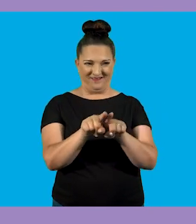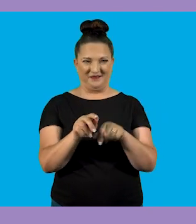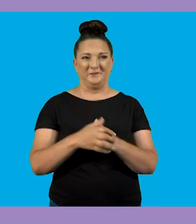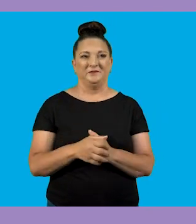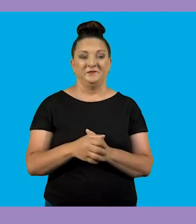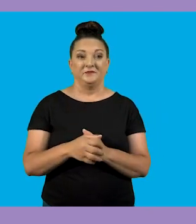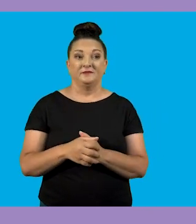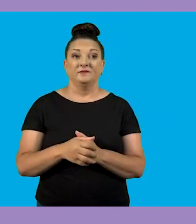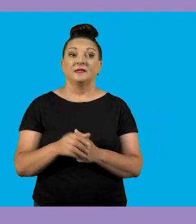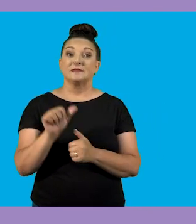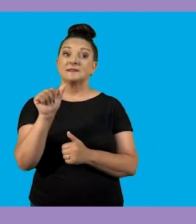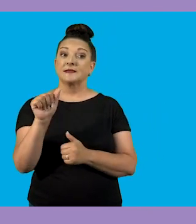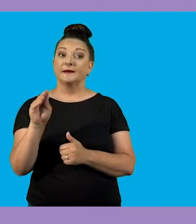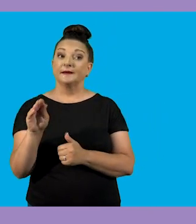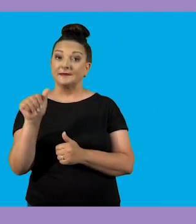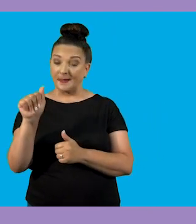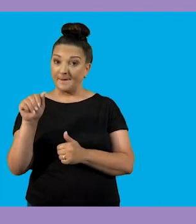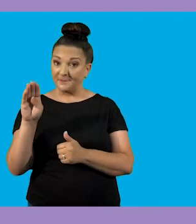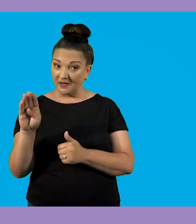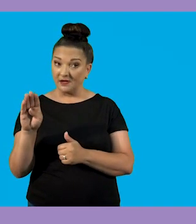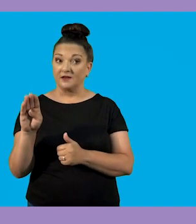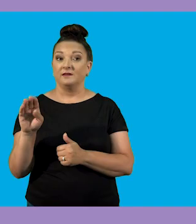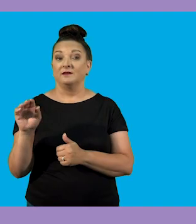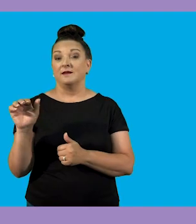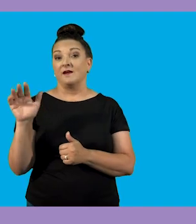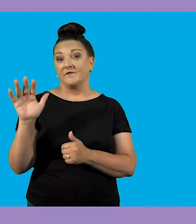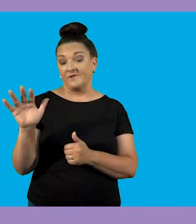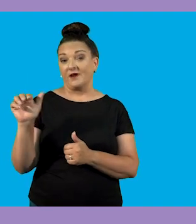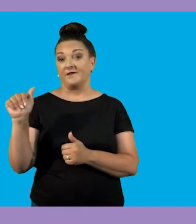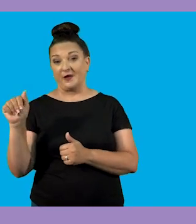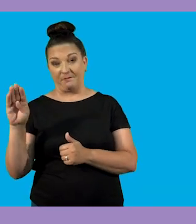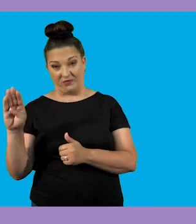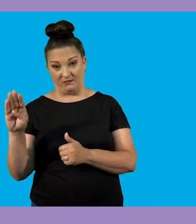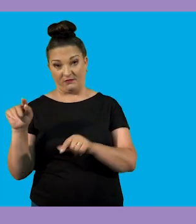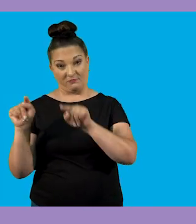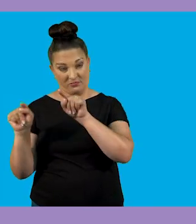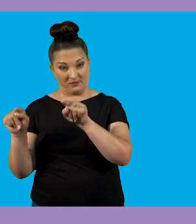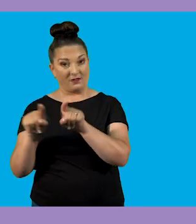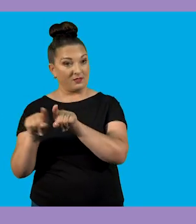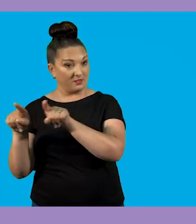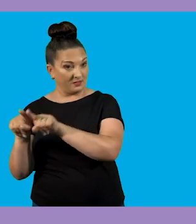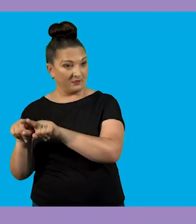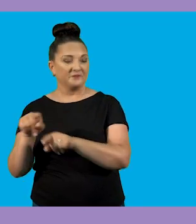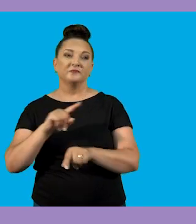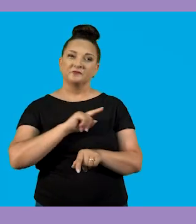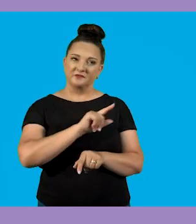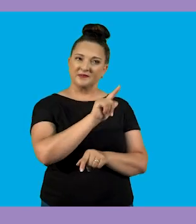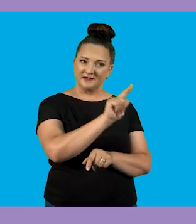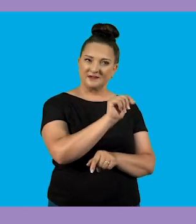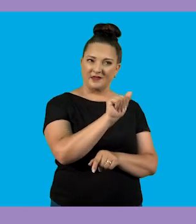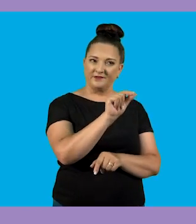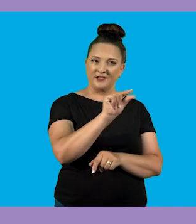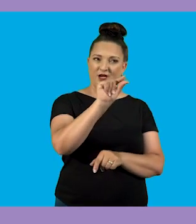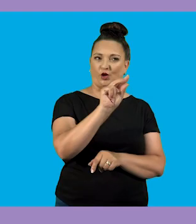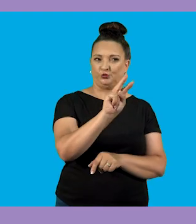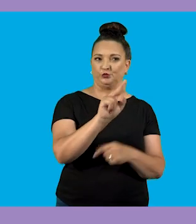terms. Now we also have the 6ab and the 5ab. So now we have 7a